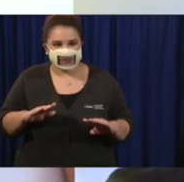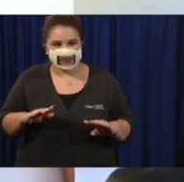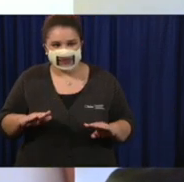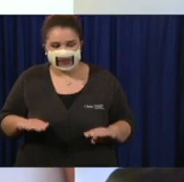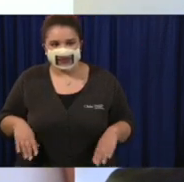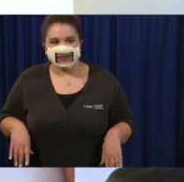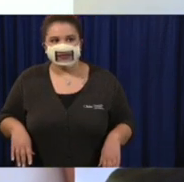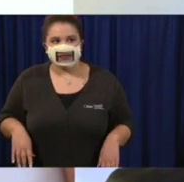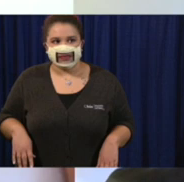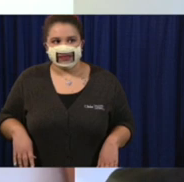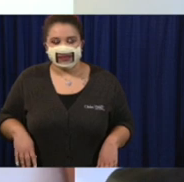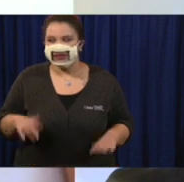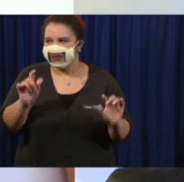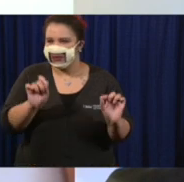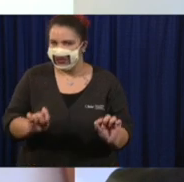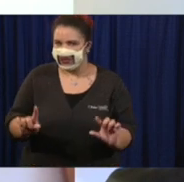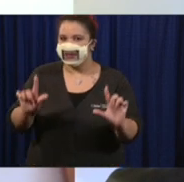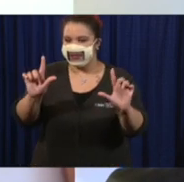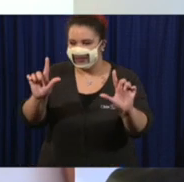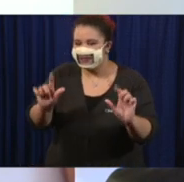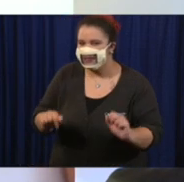we got to pull the director up here.